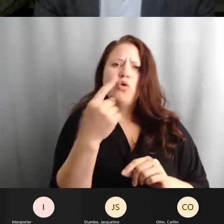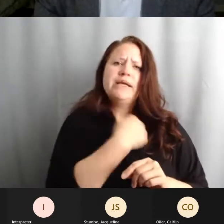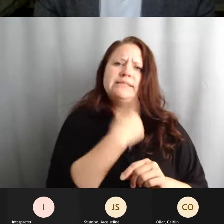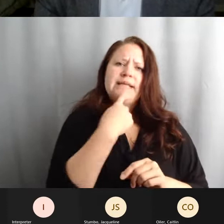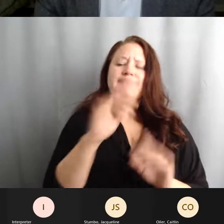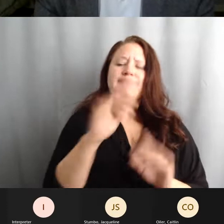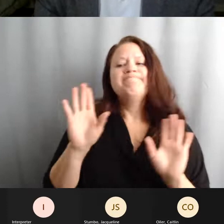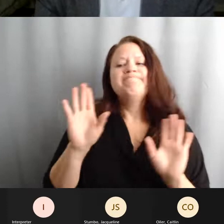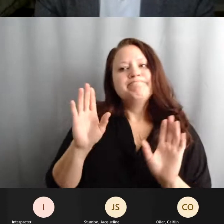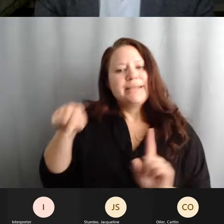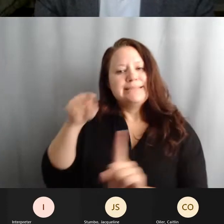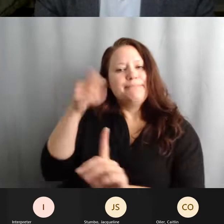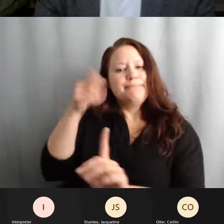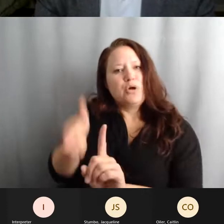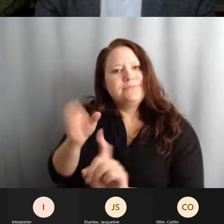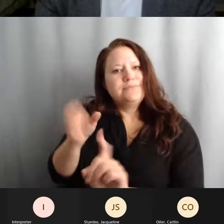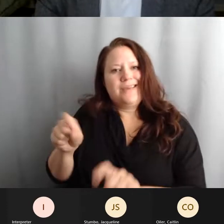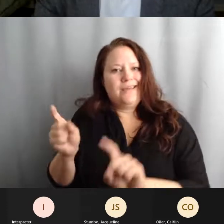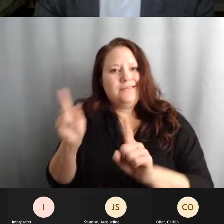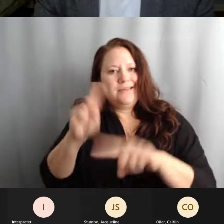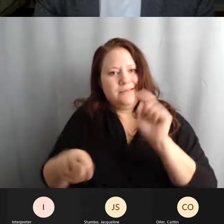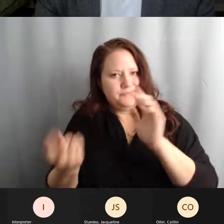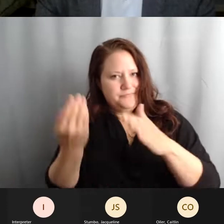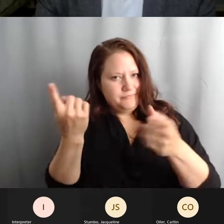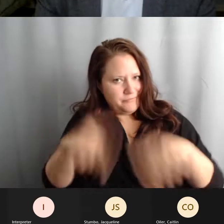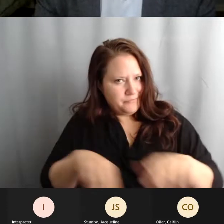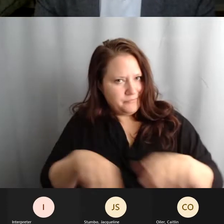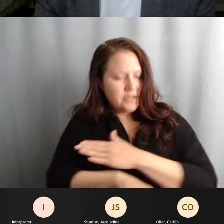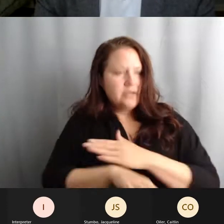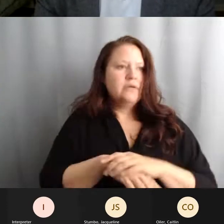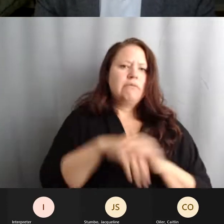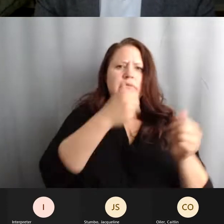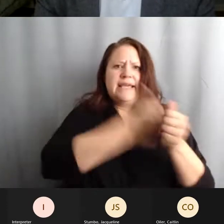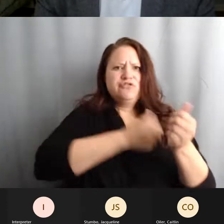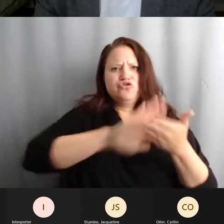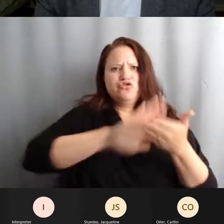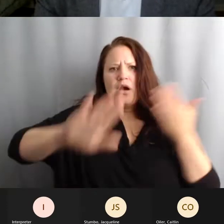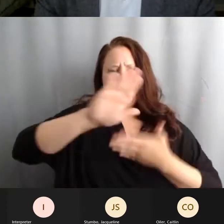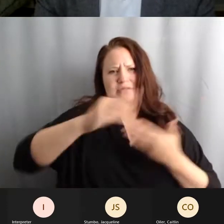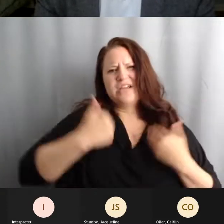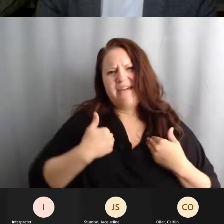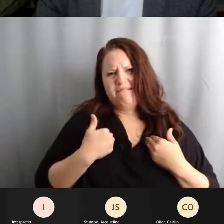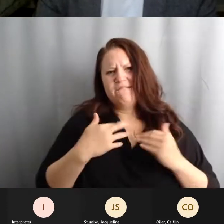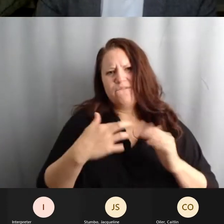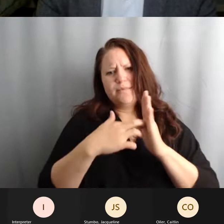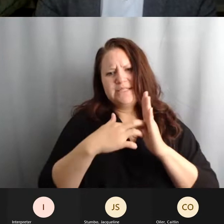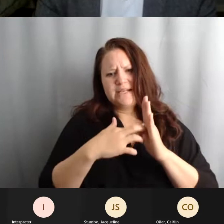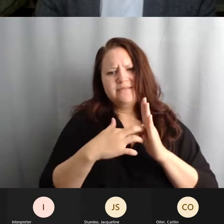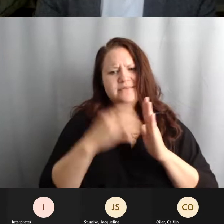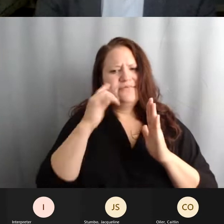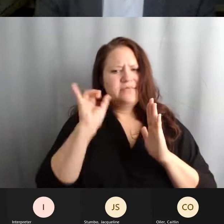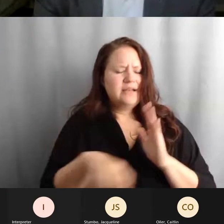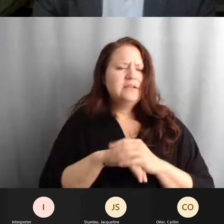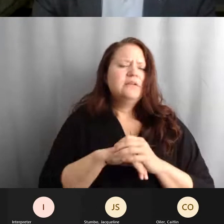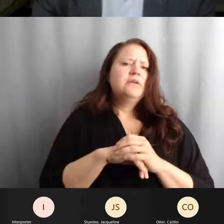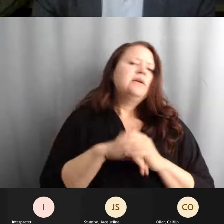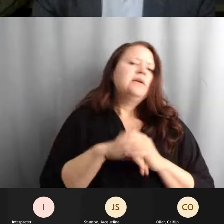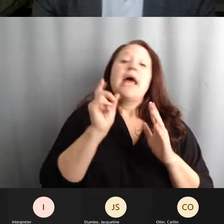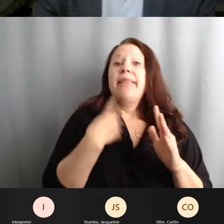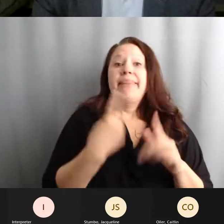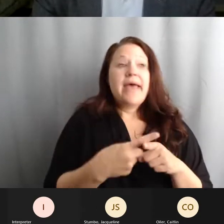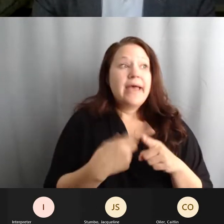here. And that goes to your college. Each college has representatives. And so then you would initiate